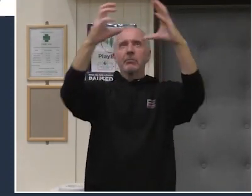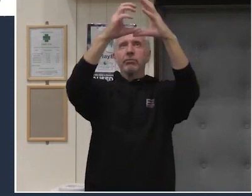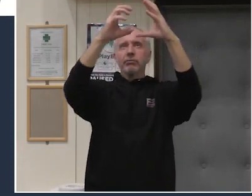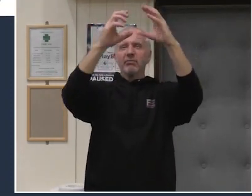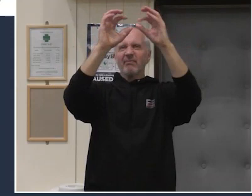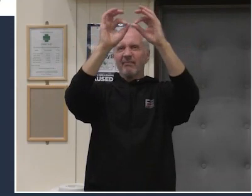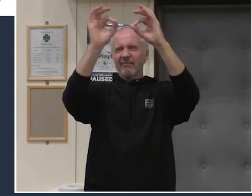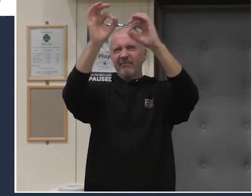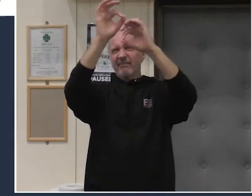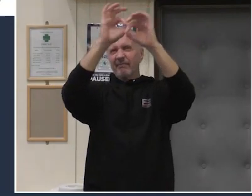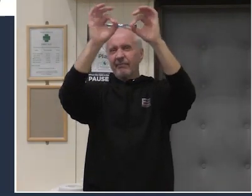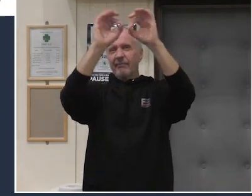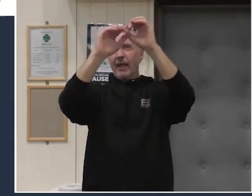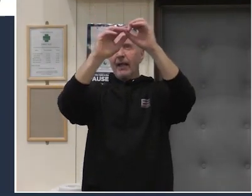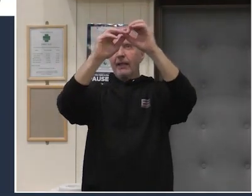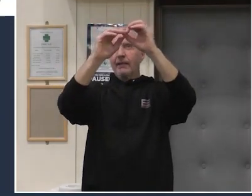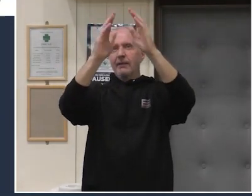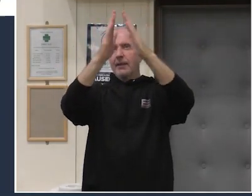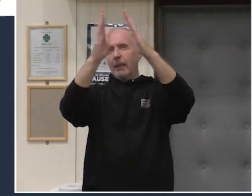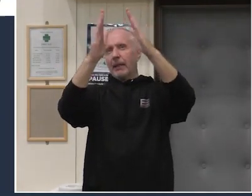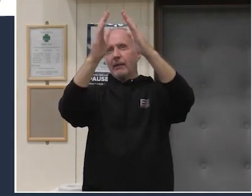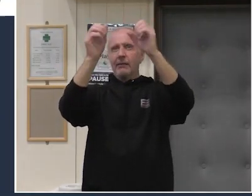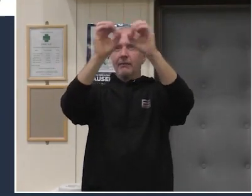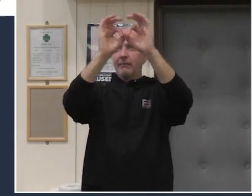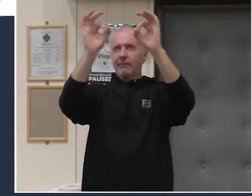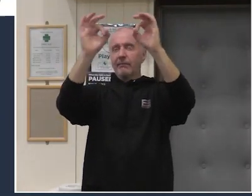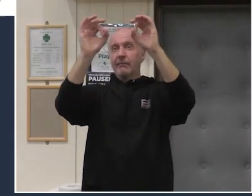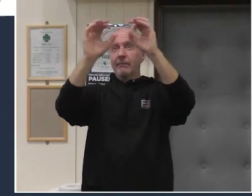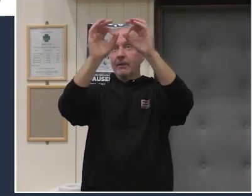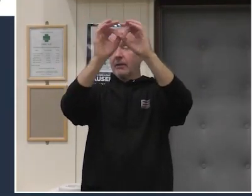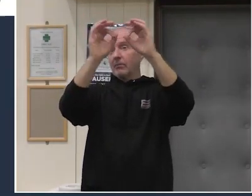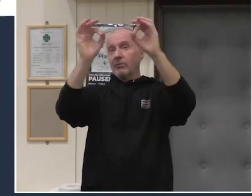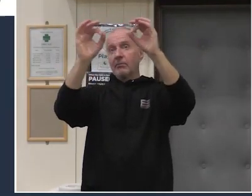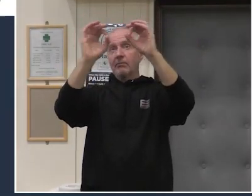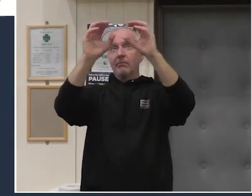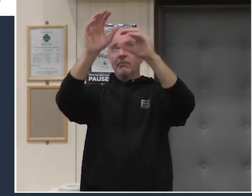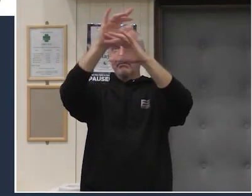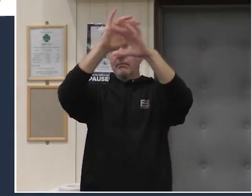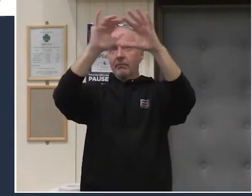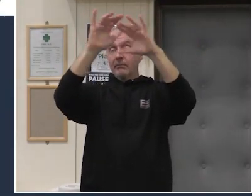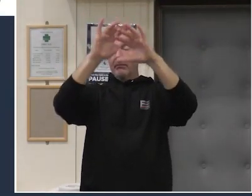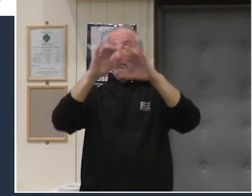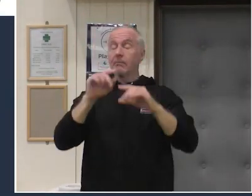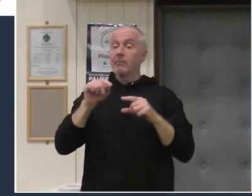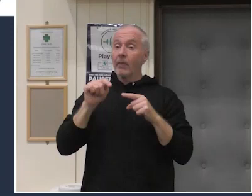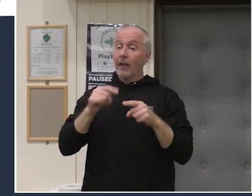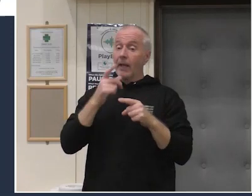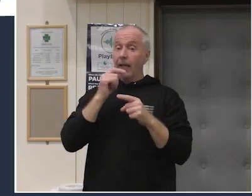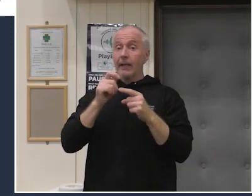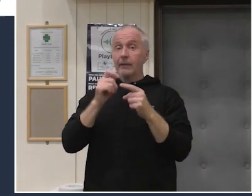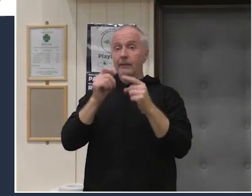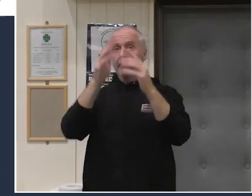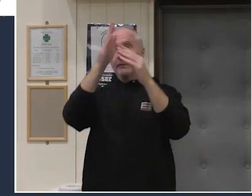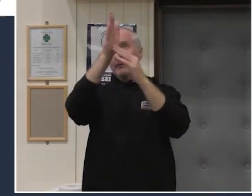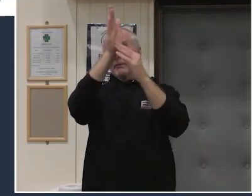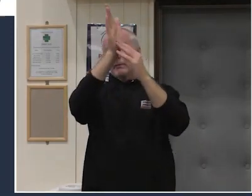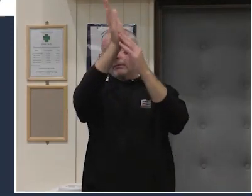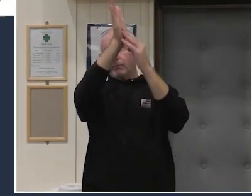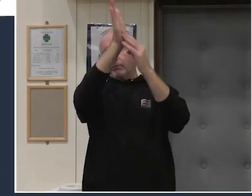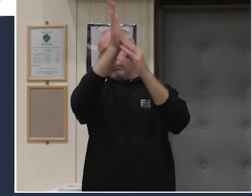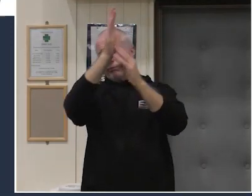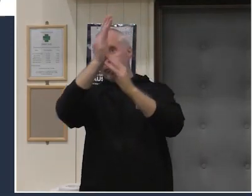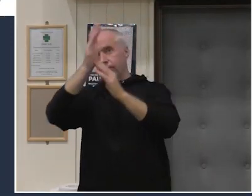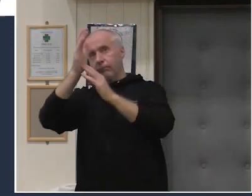close in terms of space terms, then these are capable of bending the light of an object coming